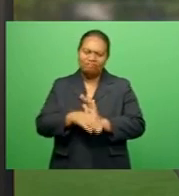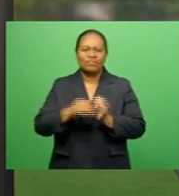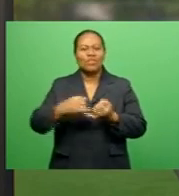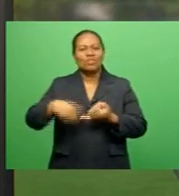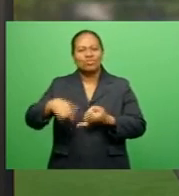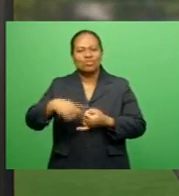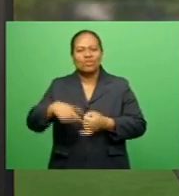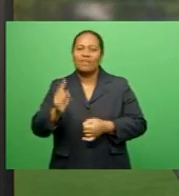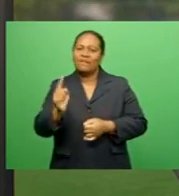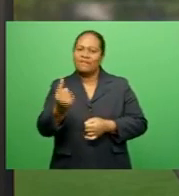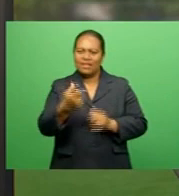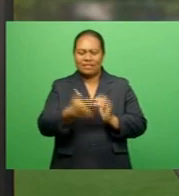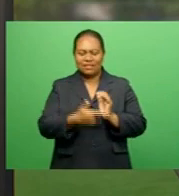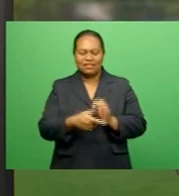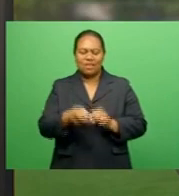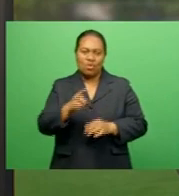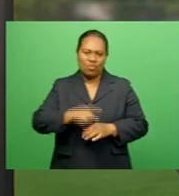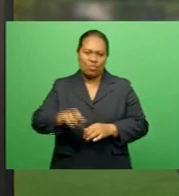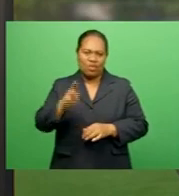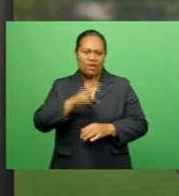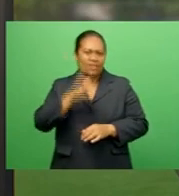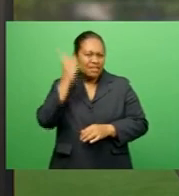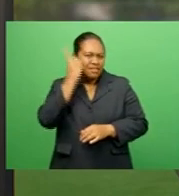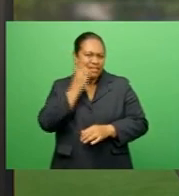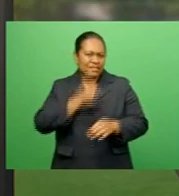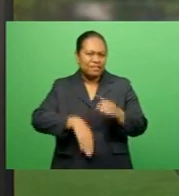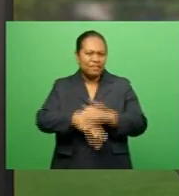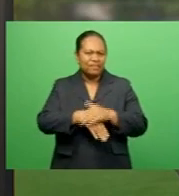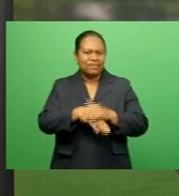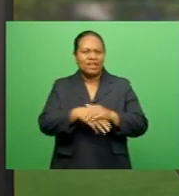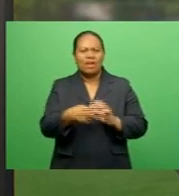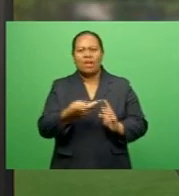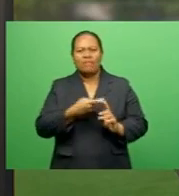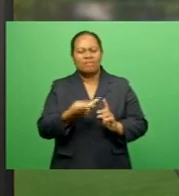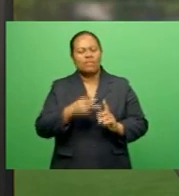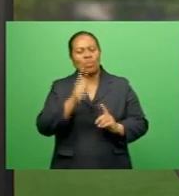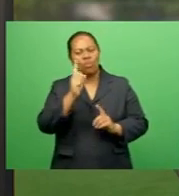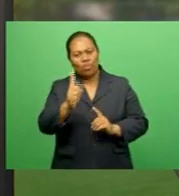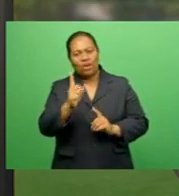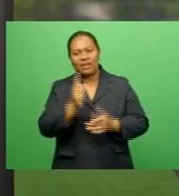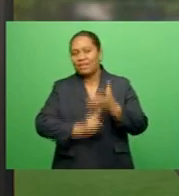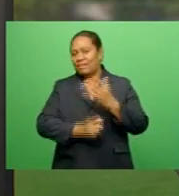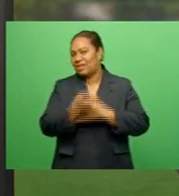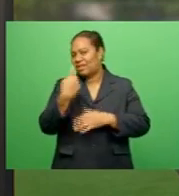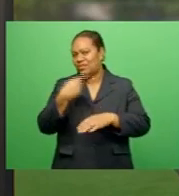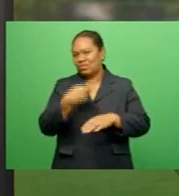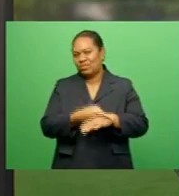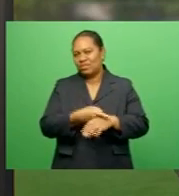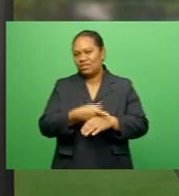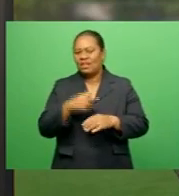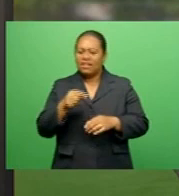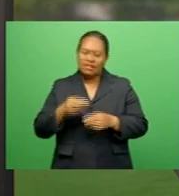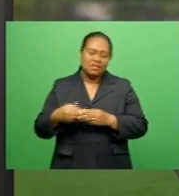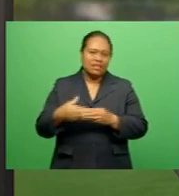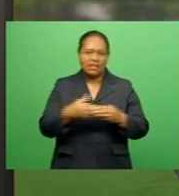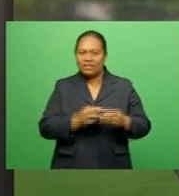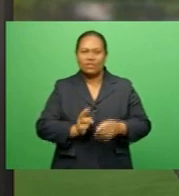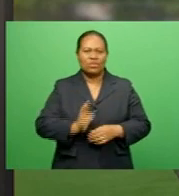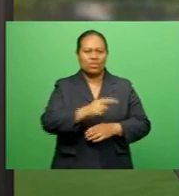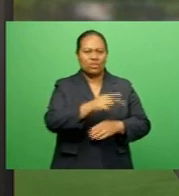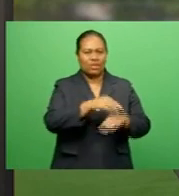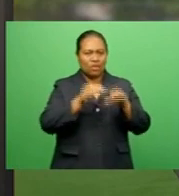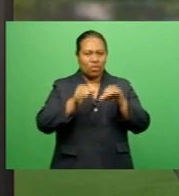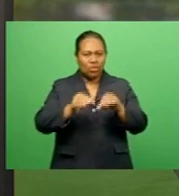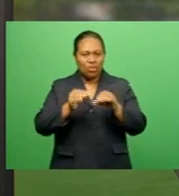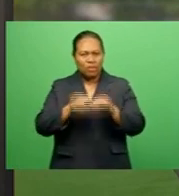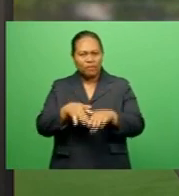the DGCL Premier League and finishing with a 1-1 draw against Lautoka last week. This has led the Delta Tigers coach Roddick